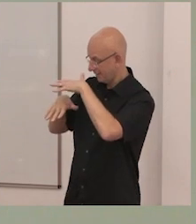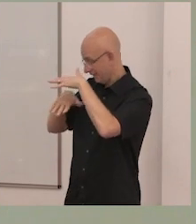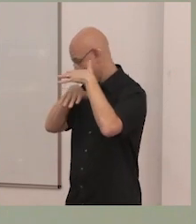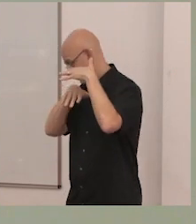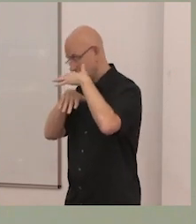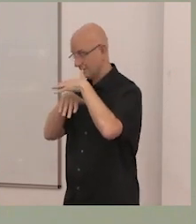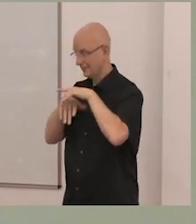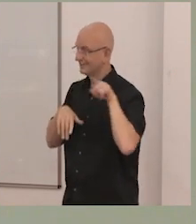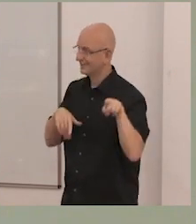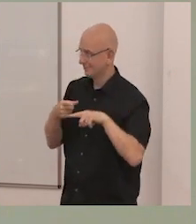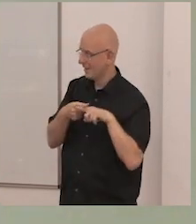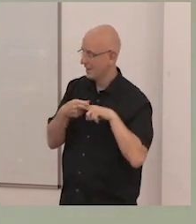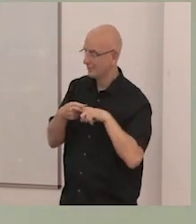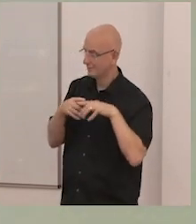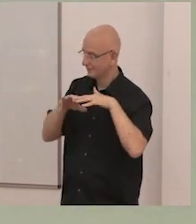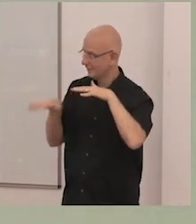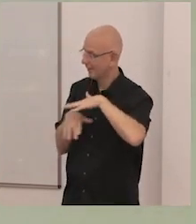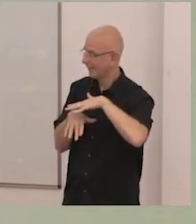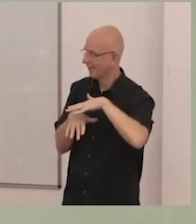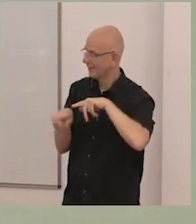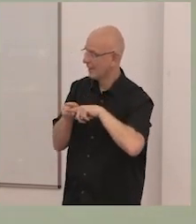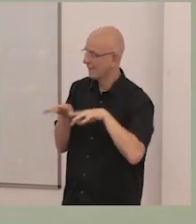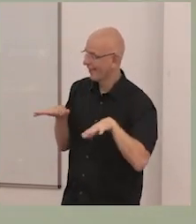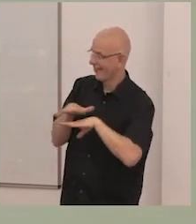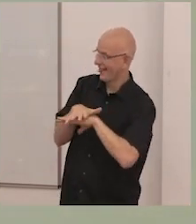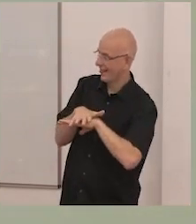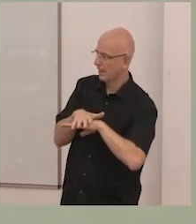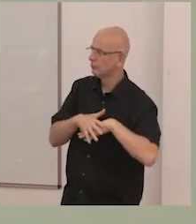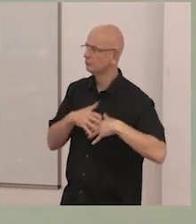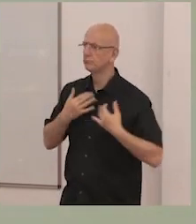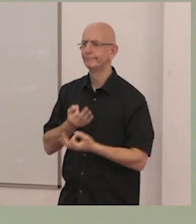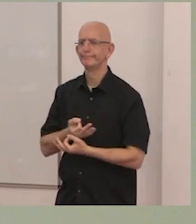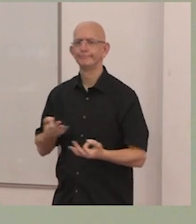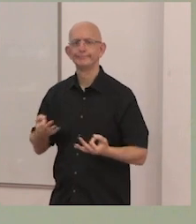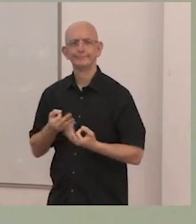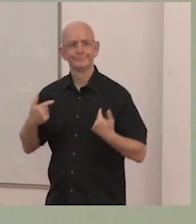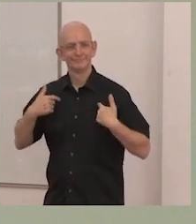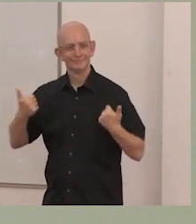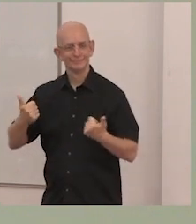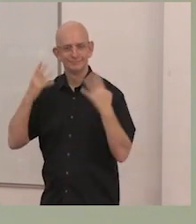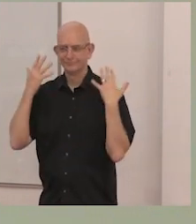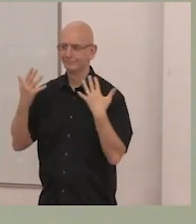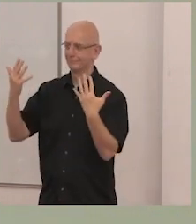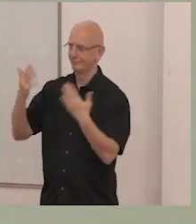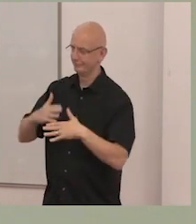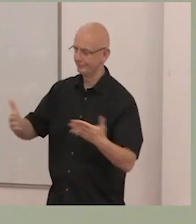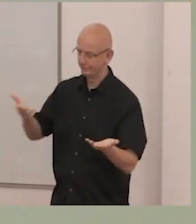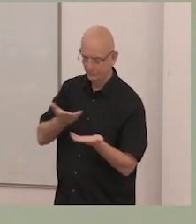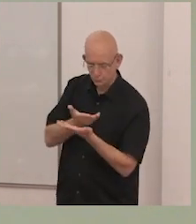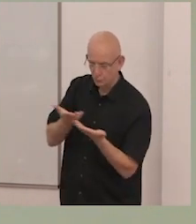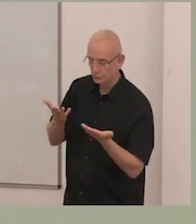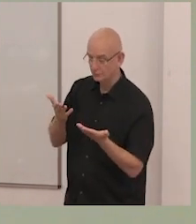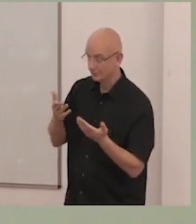any longer, and Belarus is still dictatorship, is still sterile on the